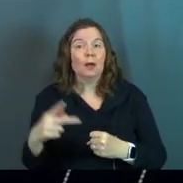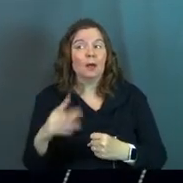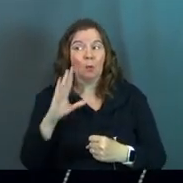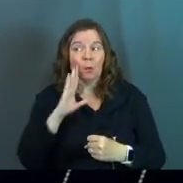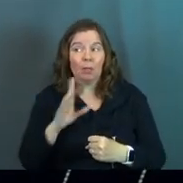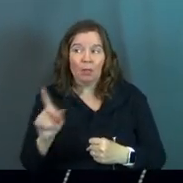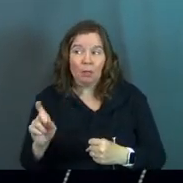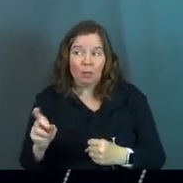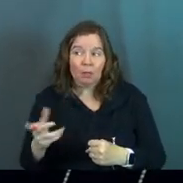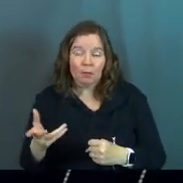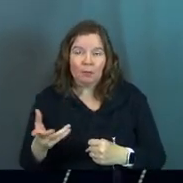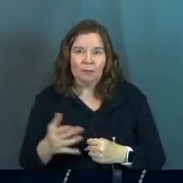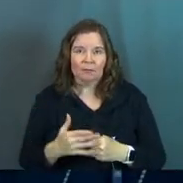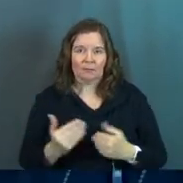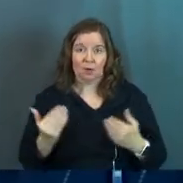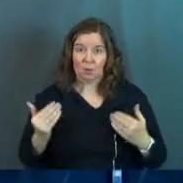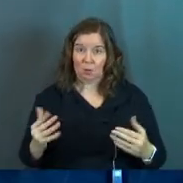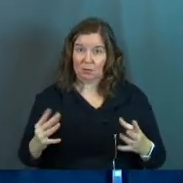Are you going to let that stand?